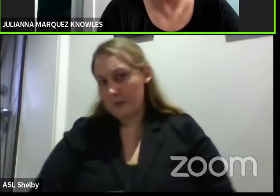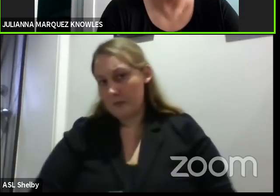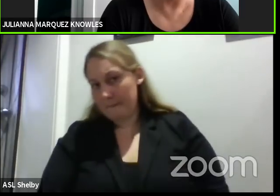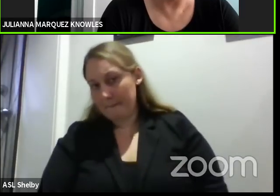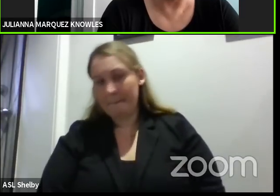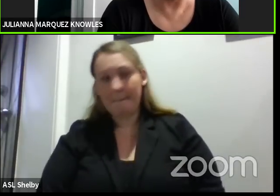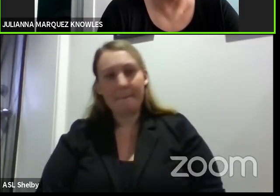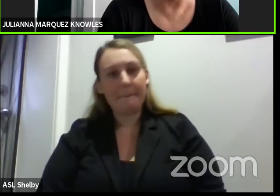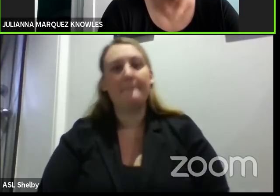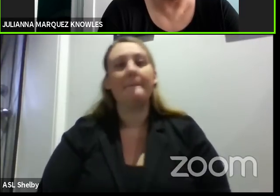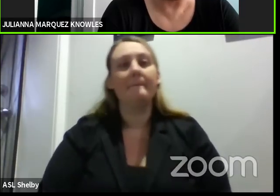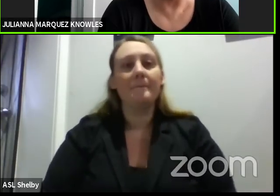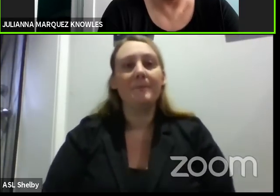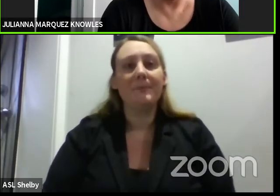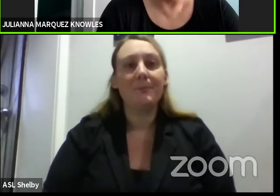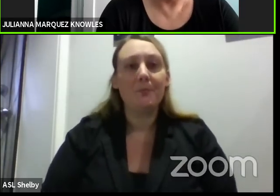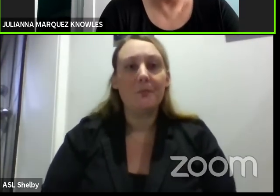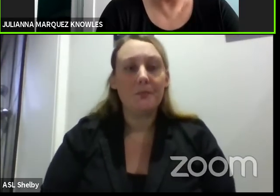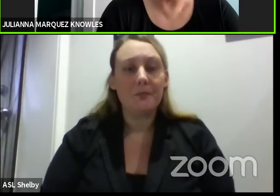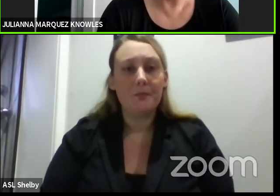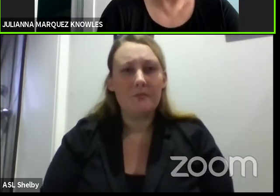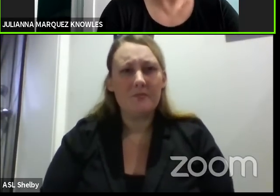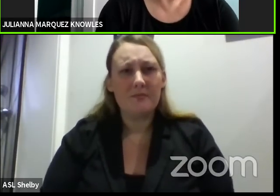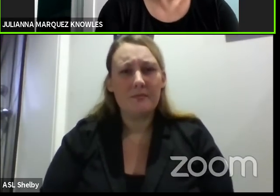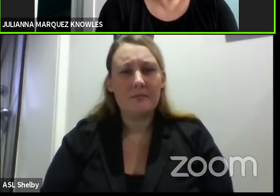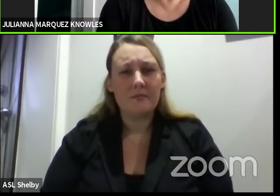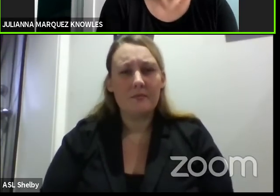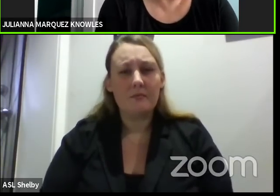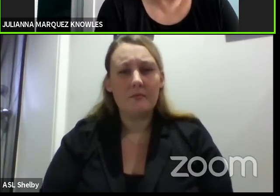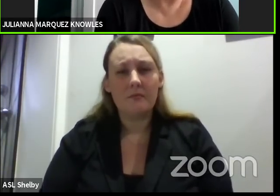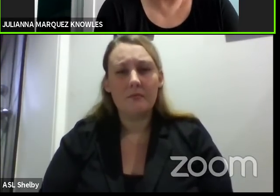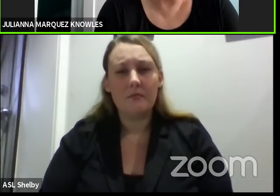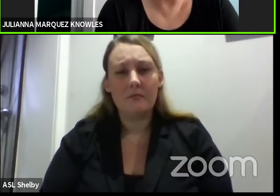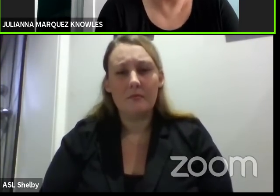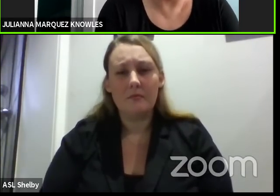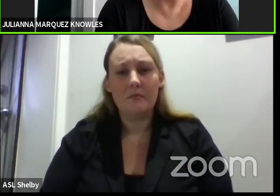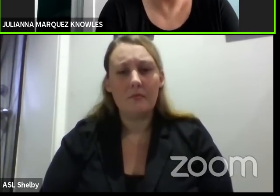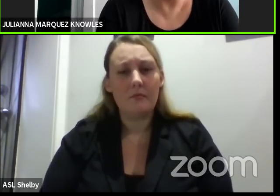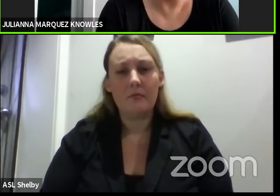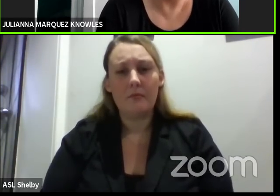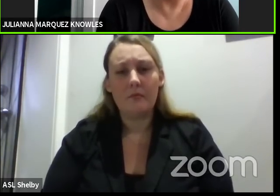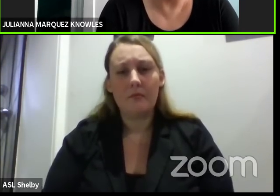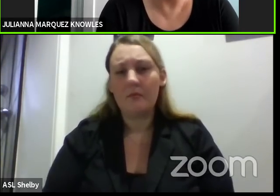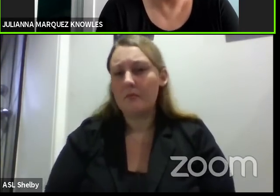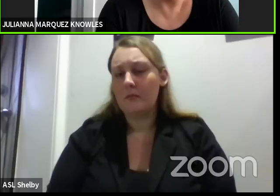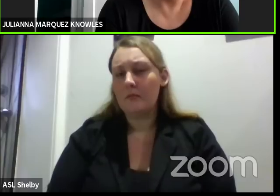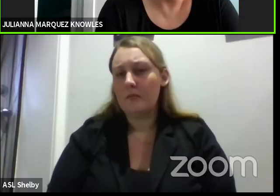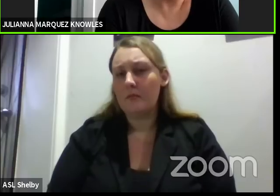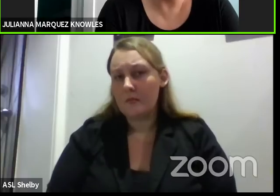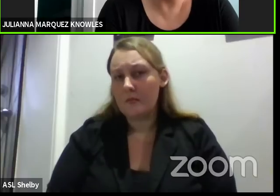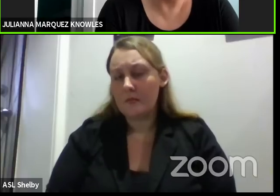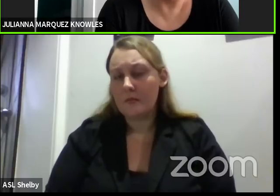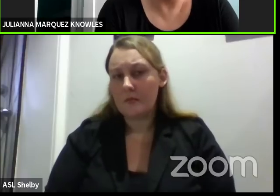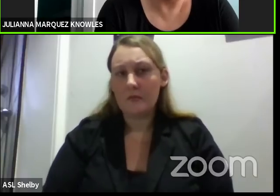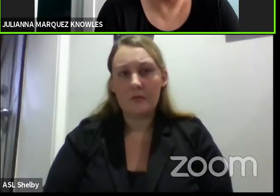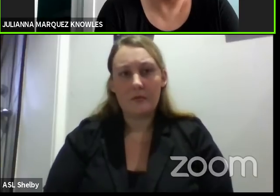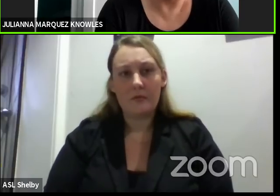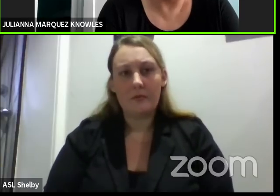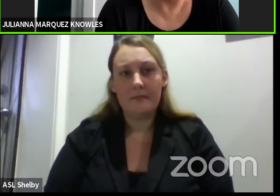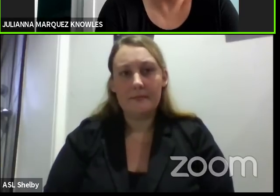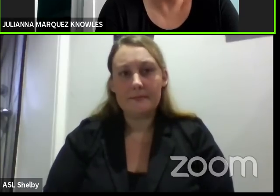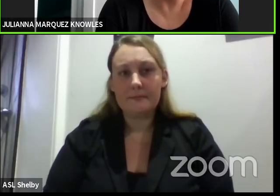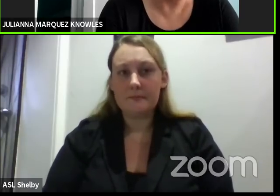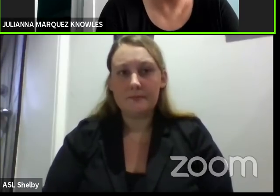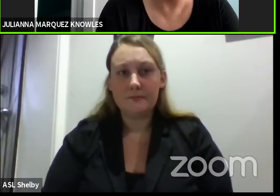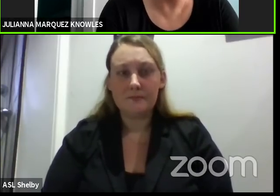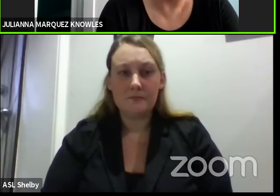ninguna entrada de dinero hacia nosotras. Y como ustedes saben, todas las personas que somos sexo servidoras siempre nos olvidan a lo